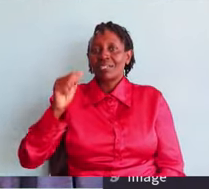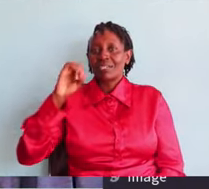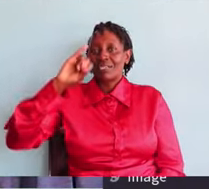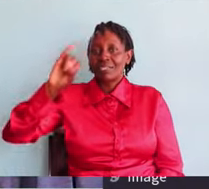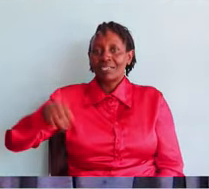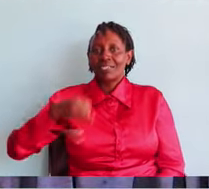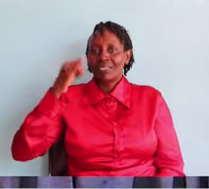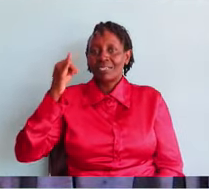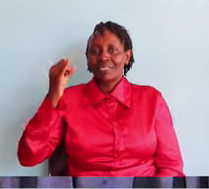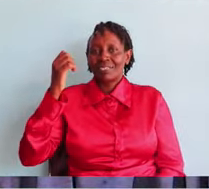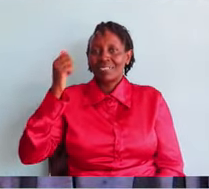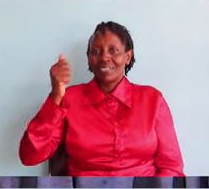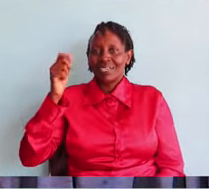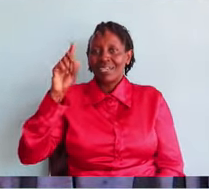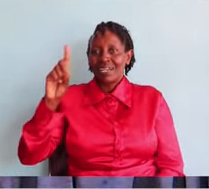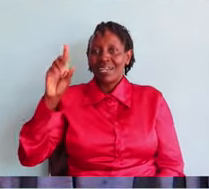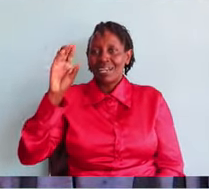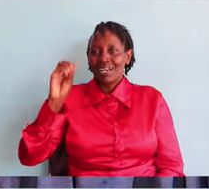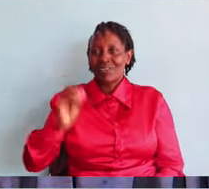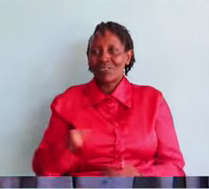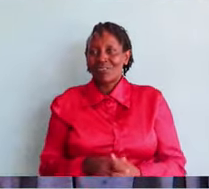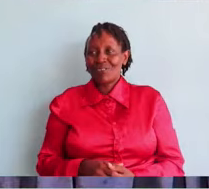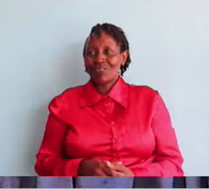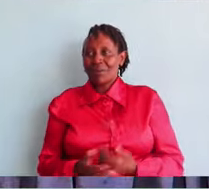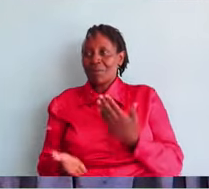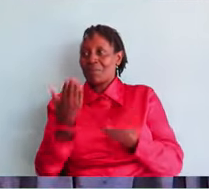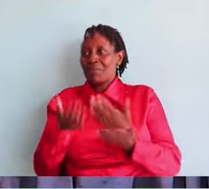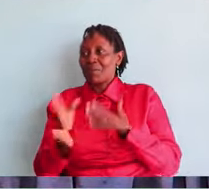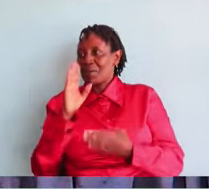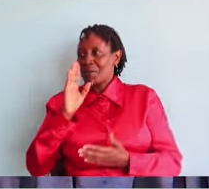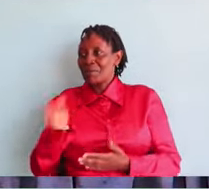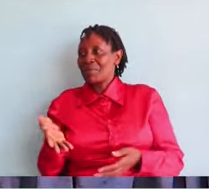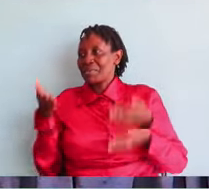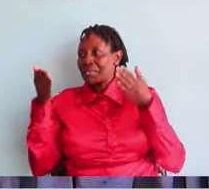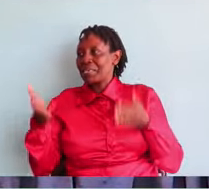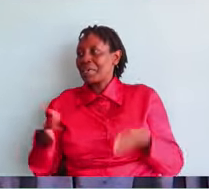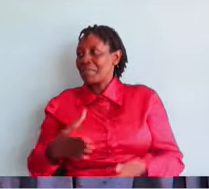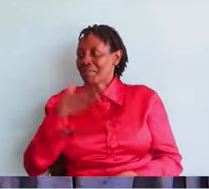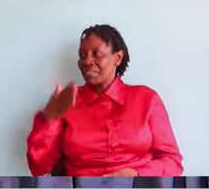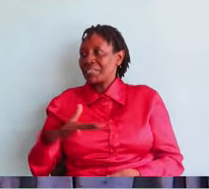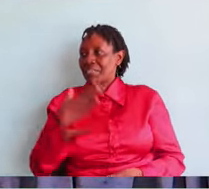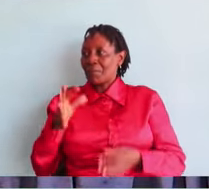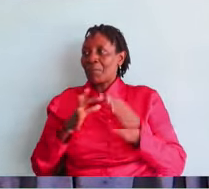clergy? You know, you could be here. Like, Pastor, why did you recognize me?